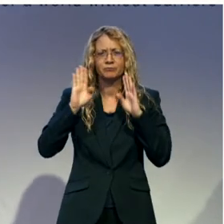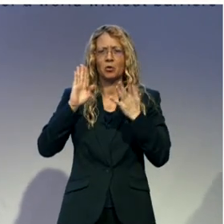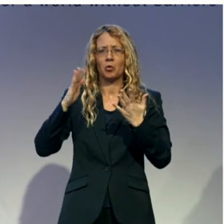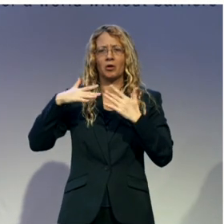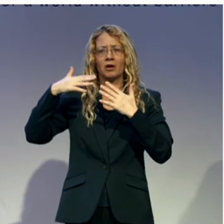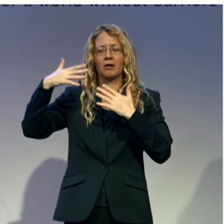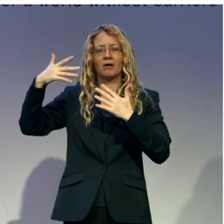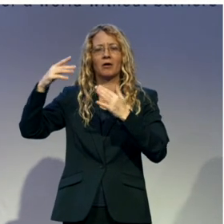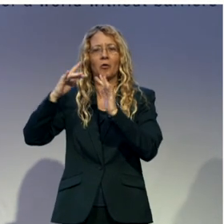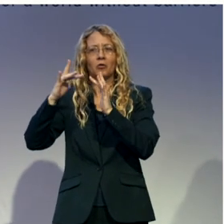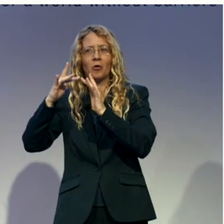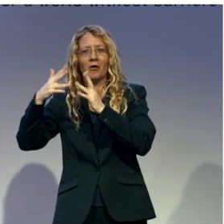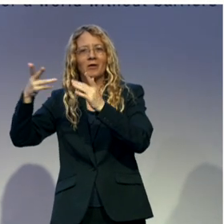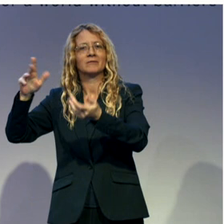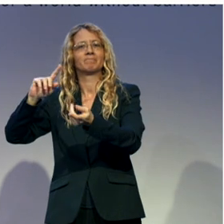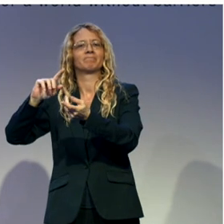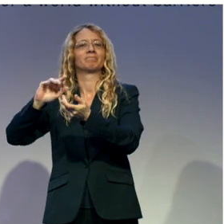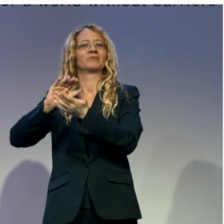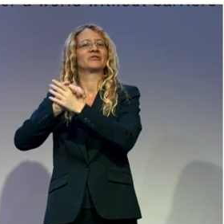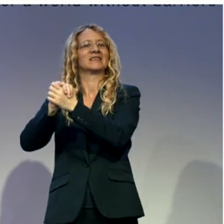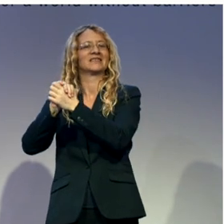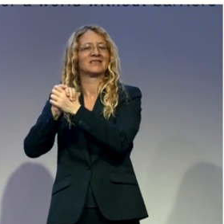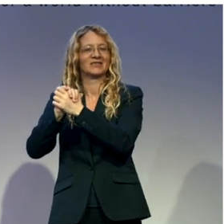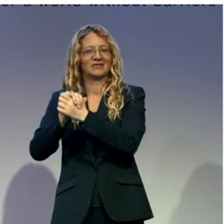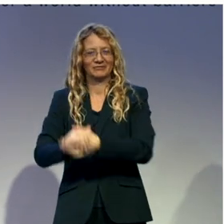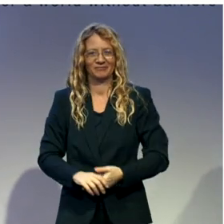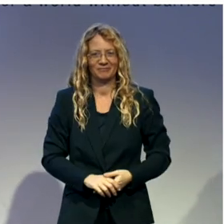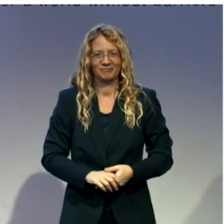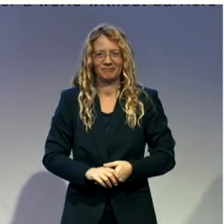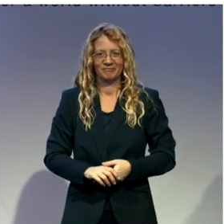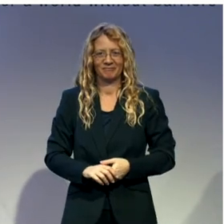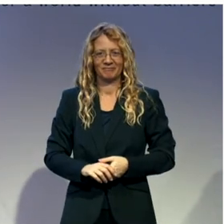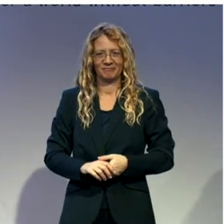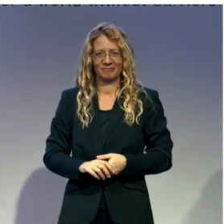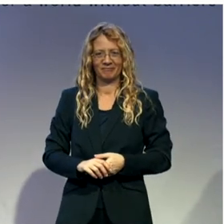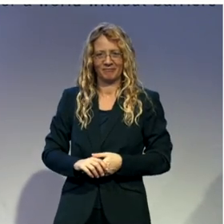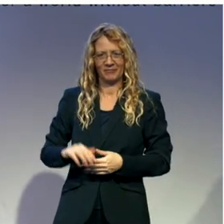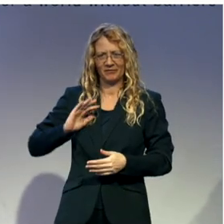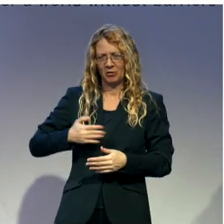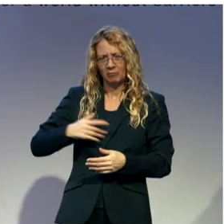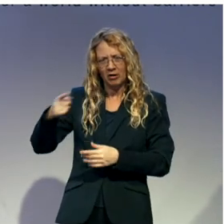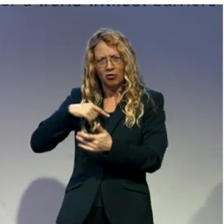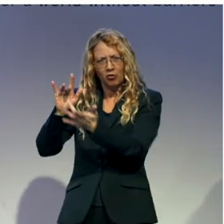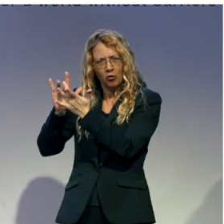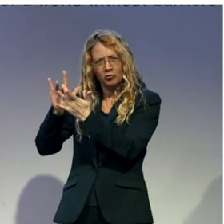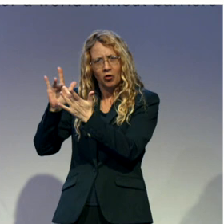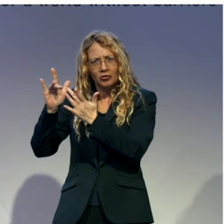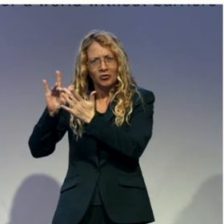And so we specifically aimed to create bonds between the women by organizing informal social events. We'd go out for dinner. We'd have